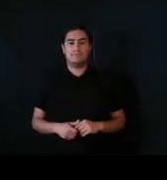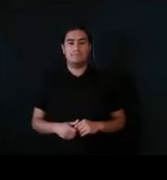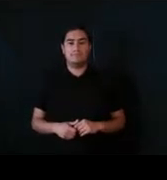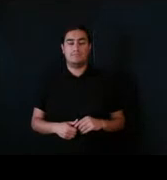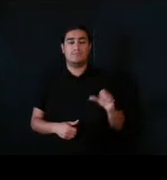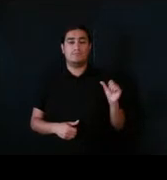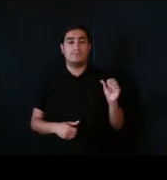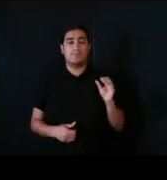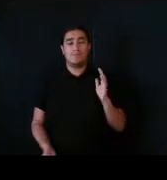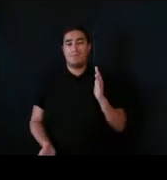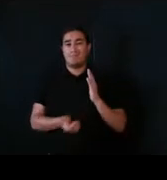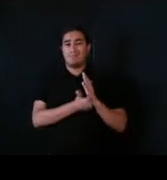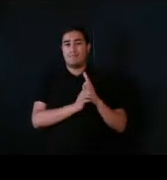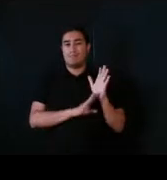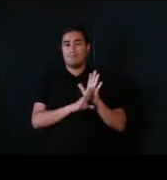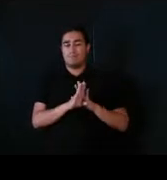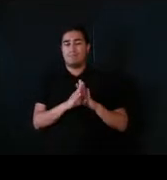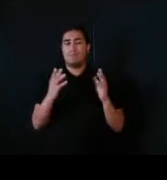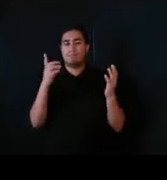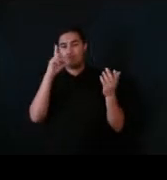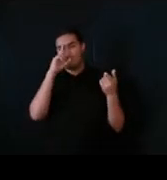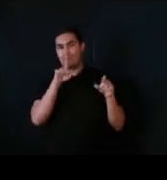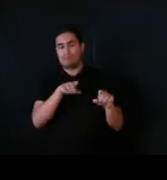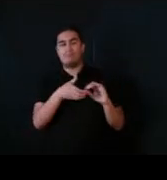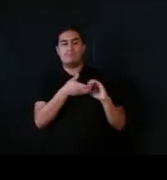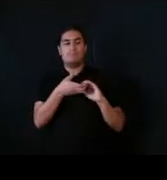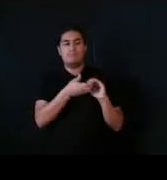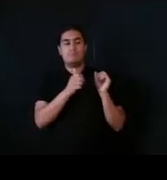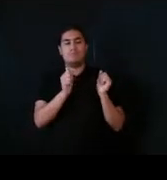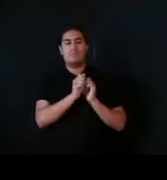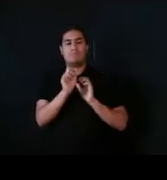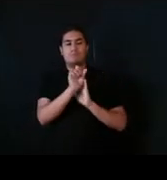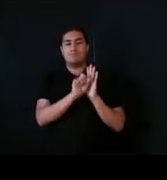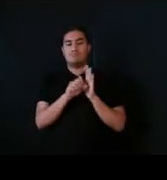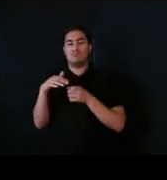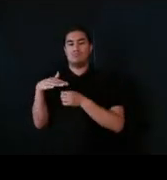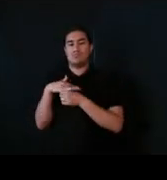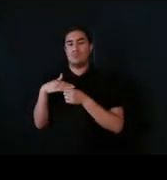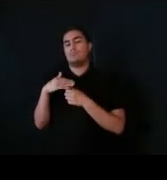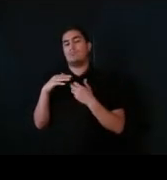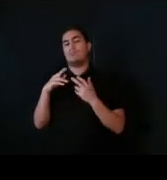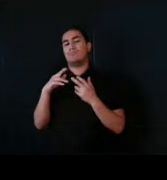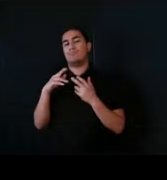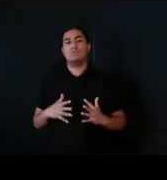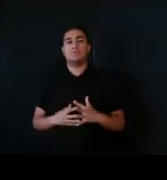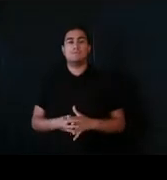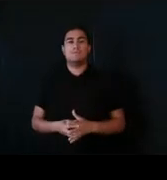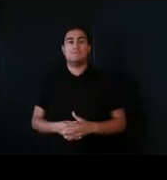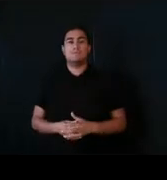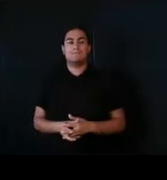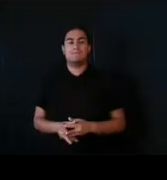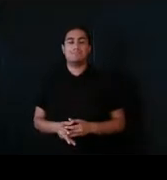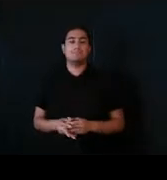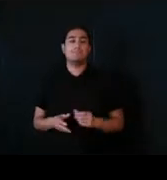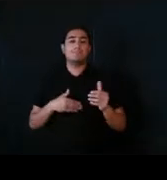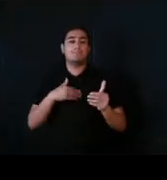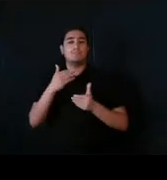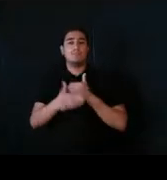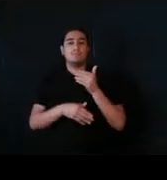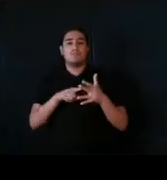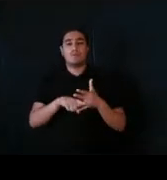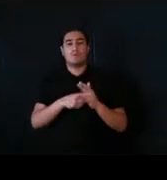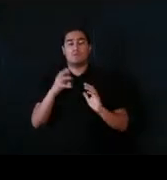so the addendum was developed collaboratively with state regional local partners um the the process began